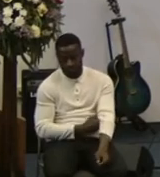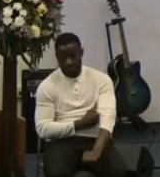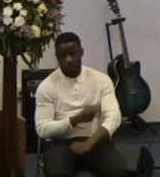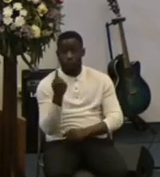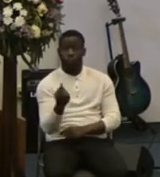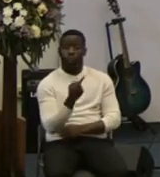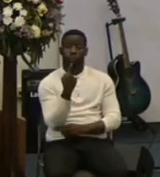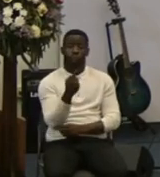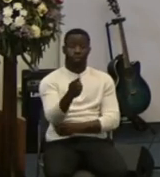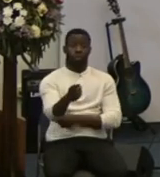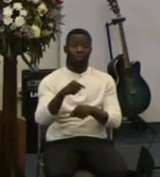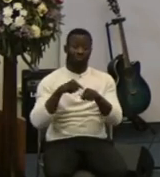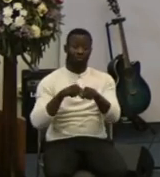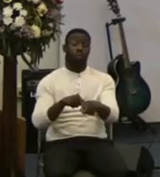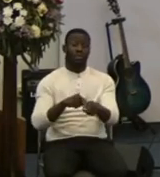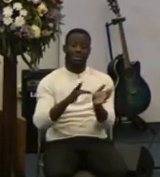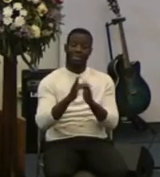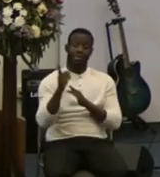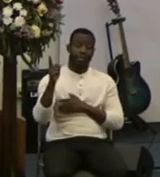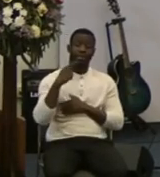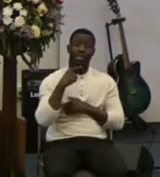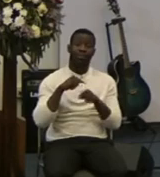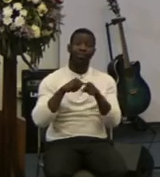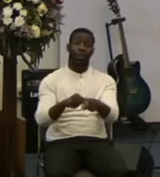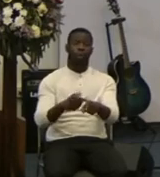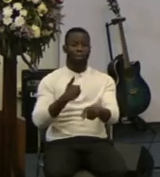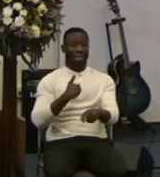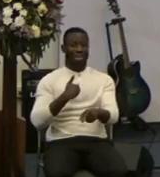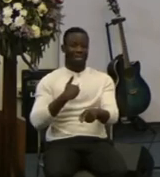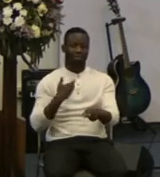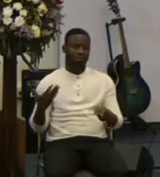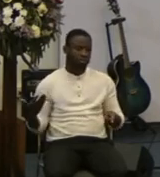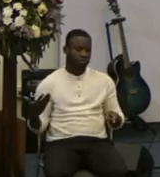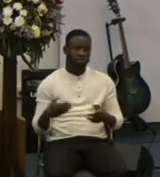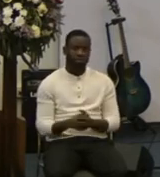Who are you following? Jesus says, follow me.